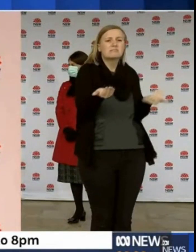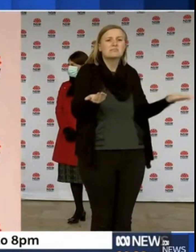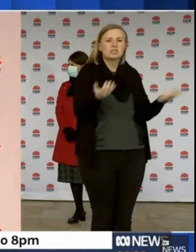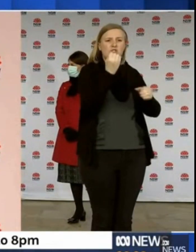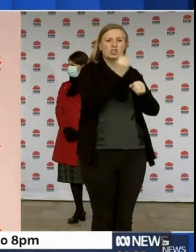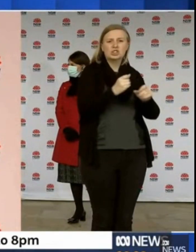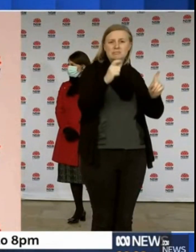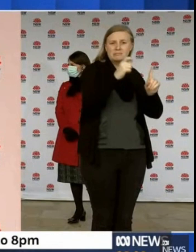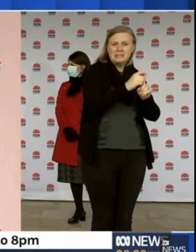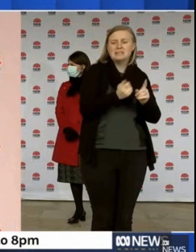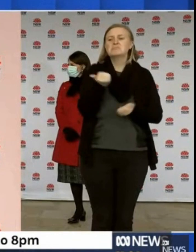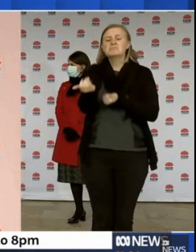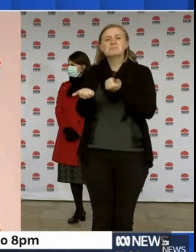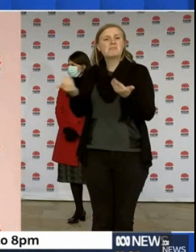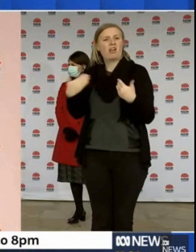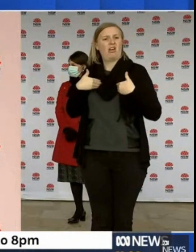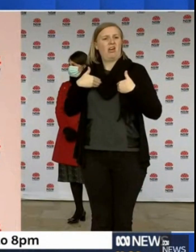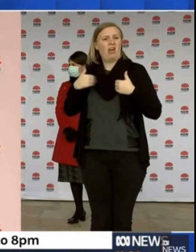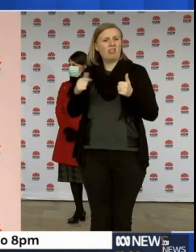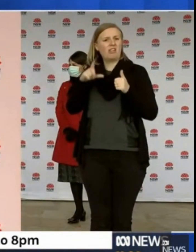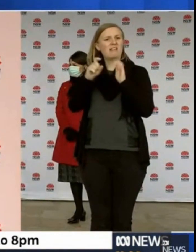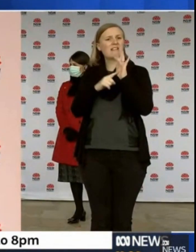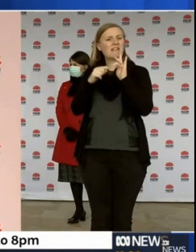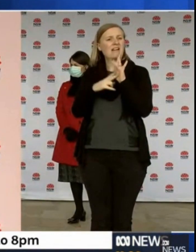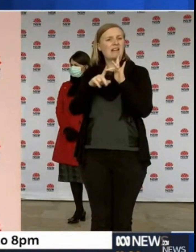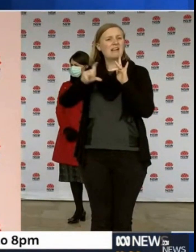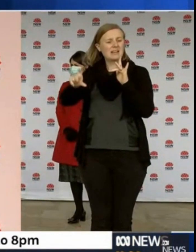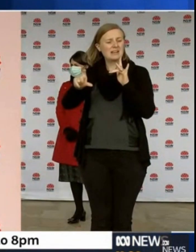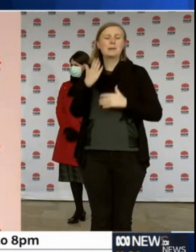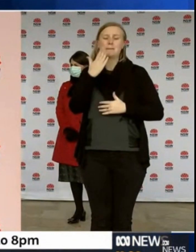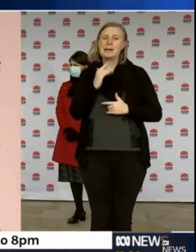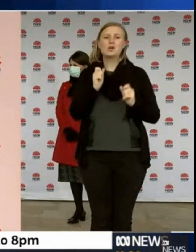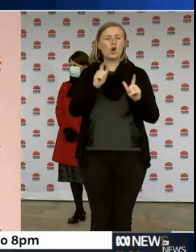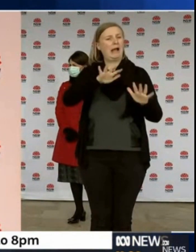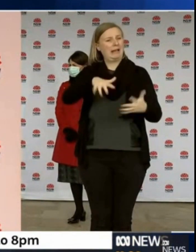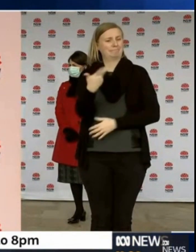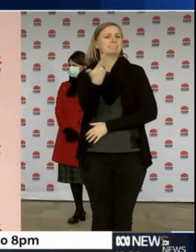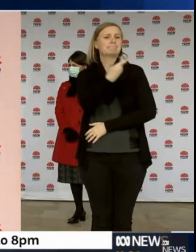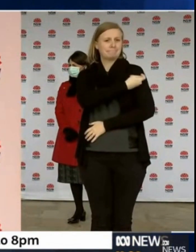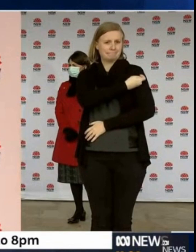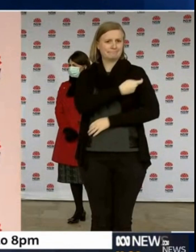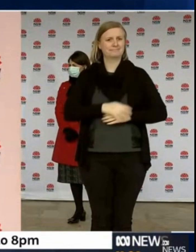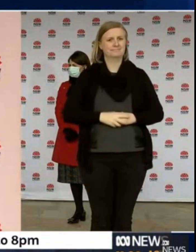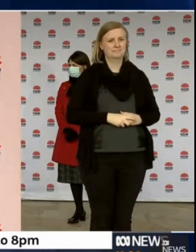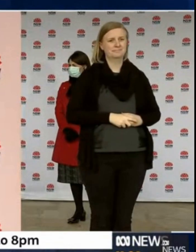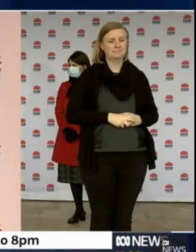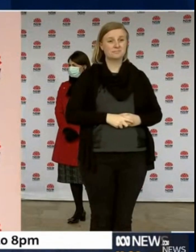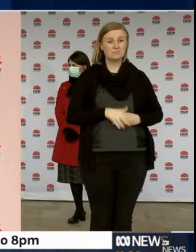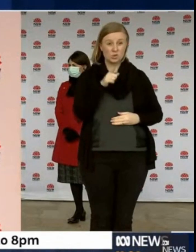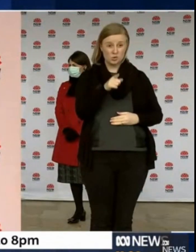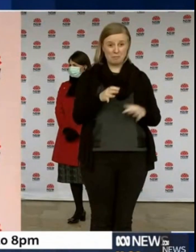through health clinics, and I would urge everyone to take this opportunity. Now, if you are going to get a vaccine, a couple